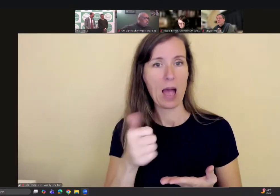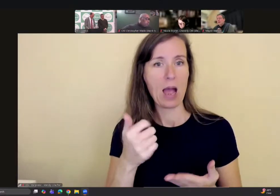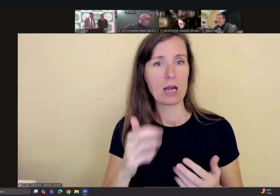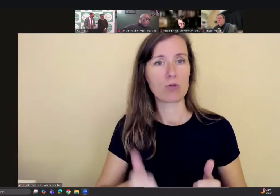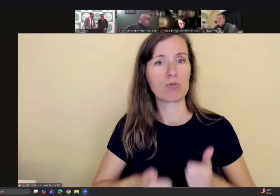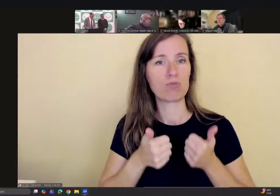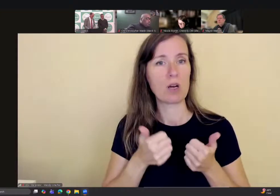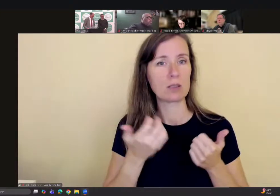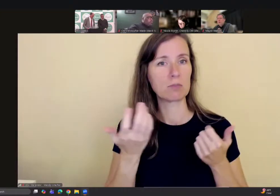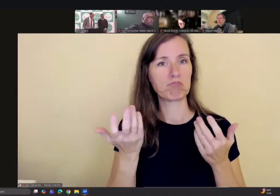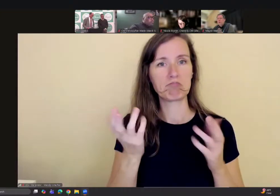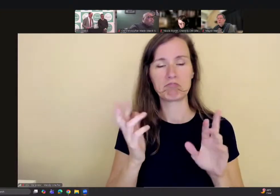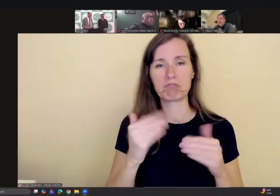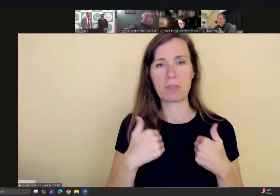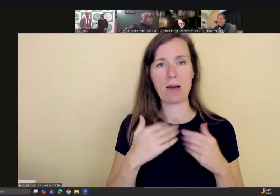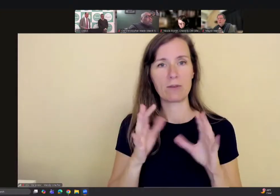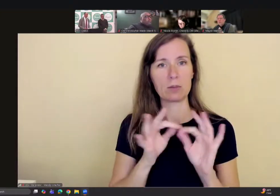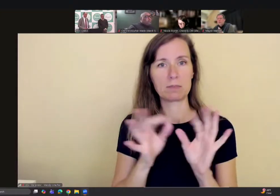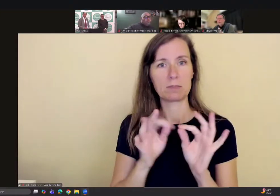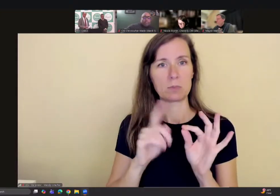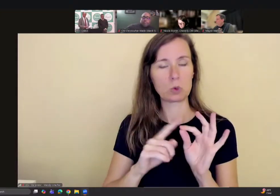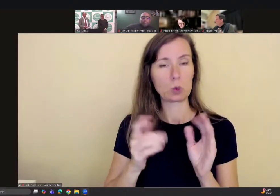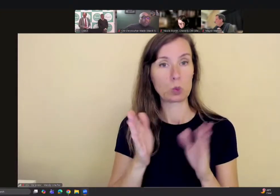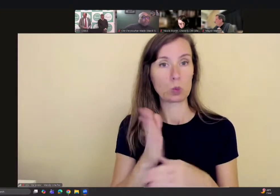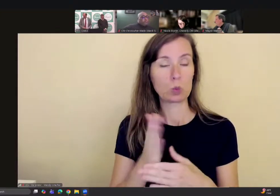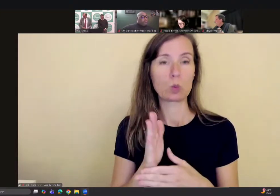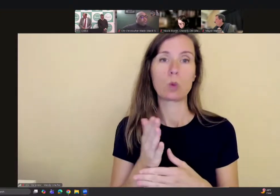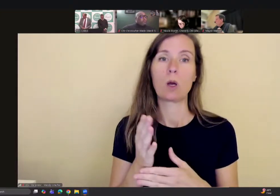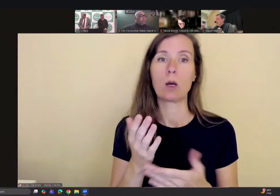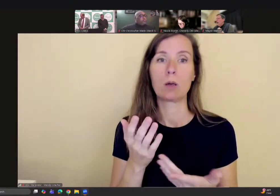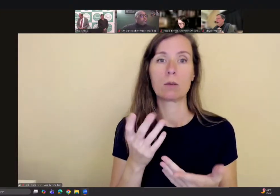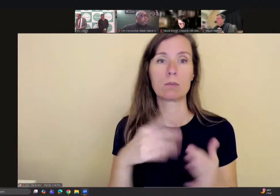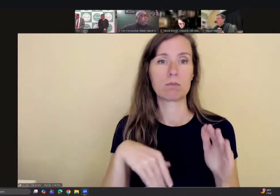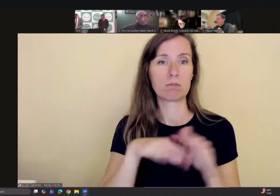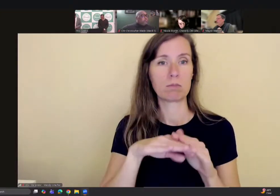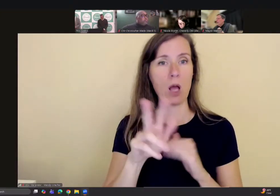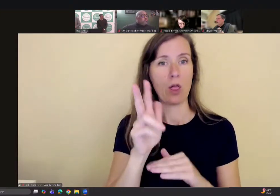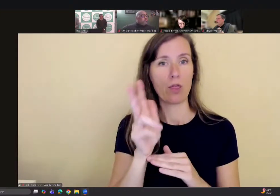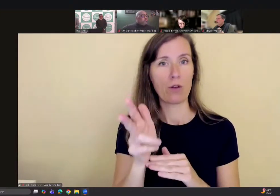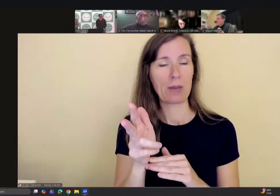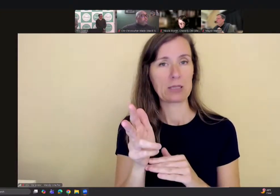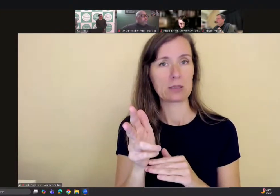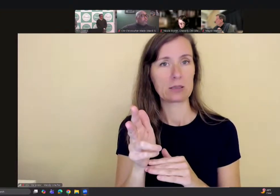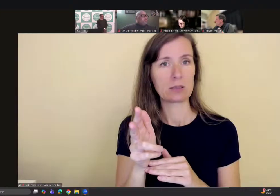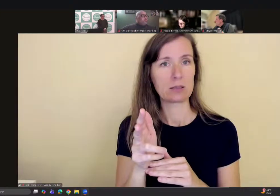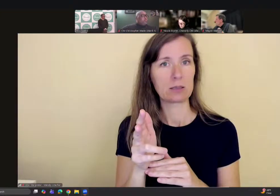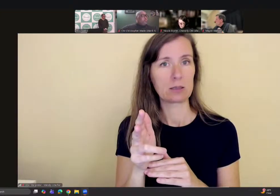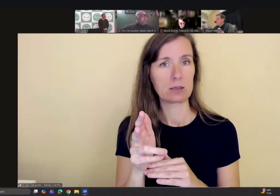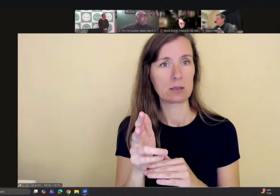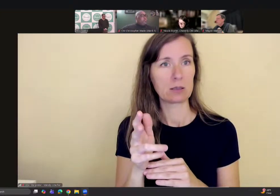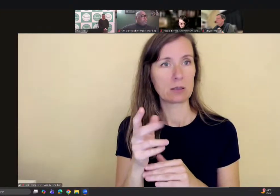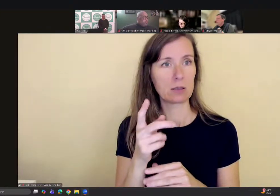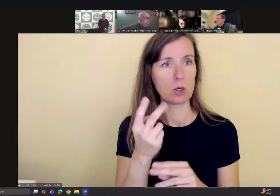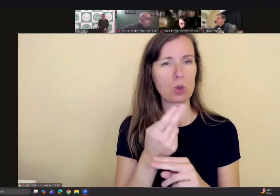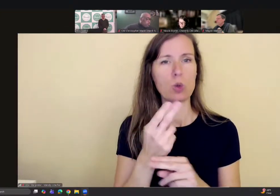speak on this proposal or ask questions for up to 3 minutes, I think we're going to have to ask you to use Mr. Shipp's